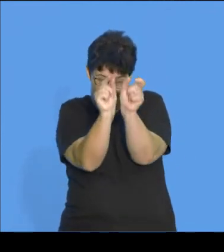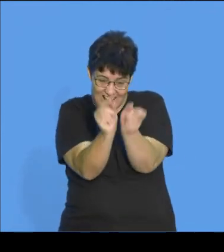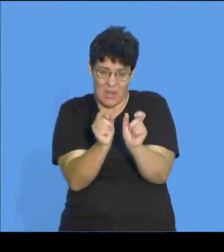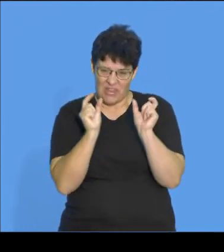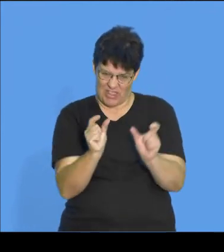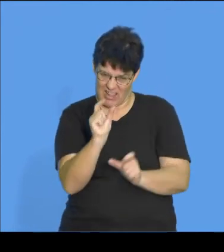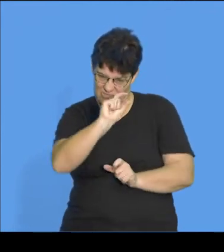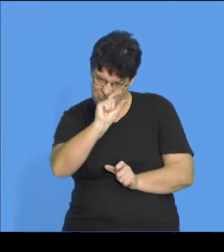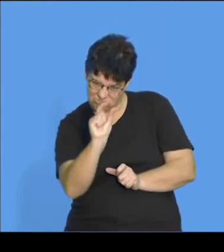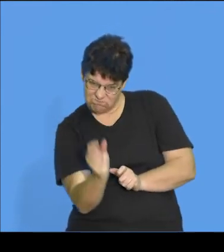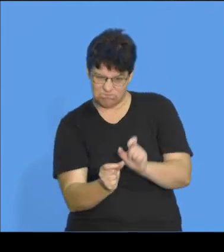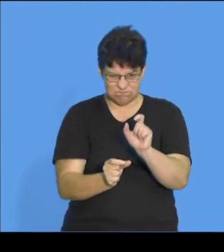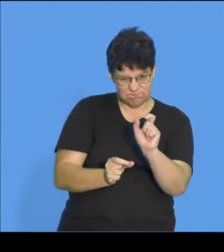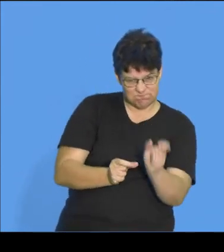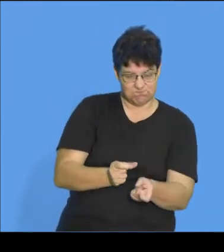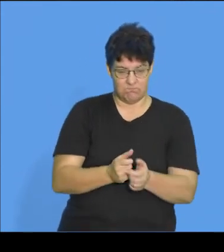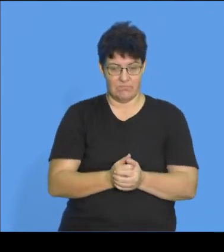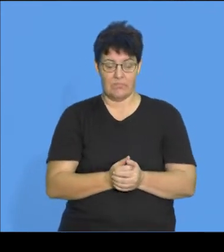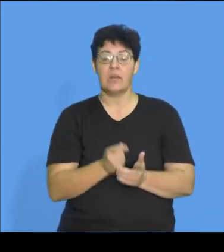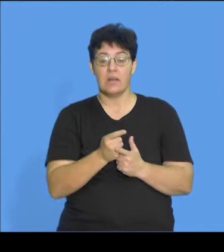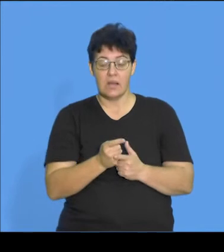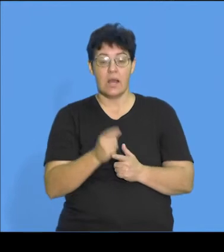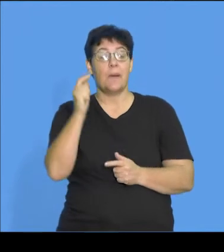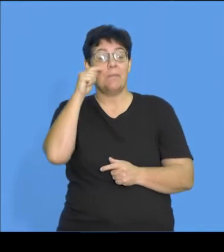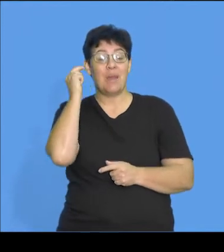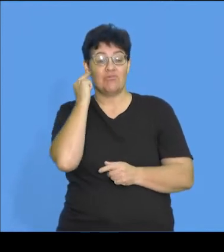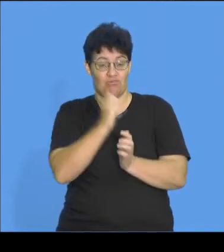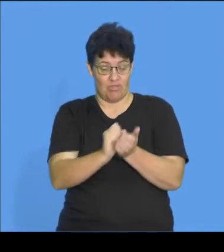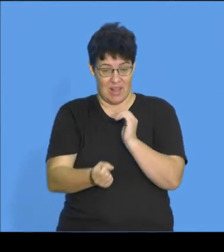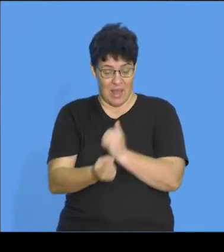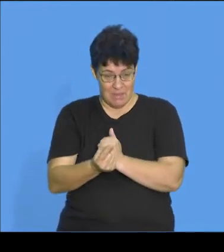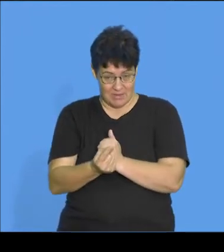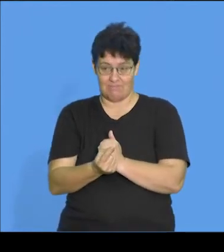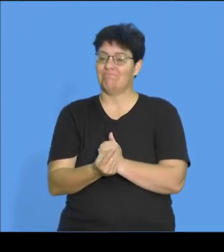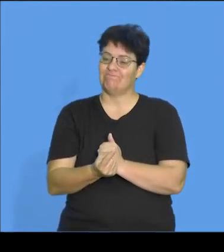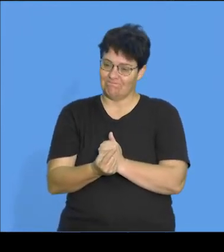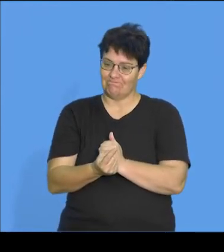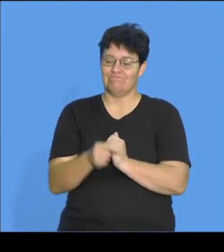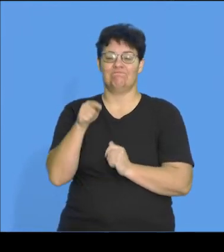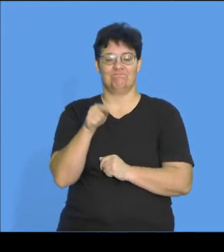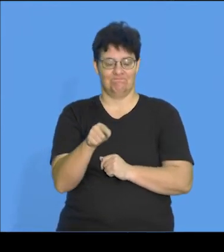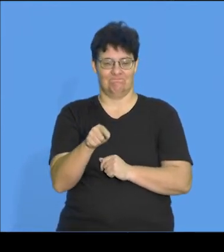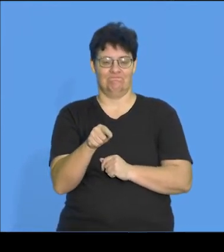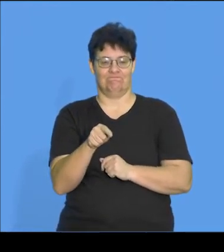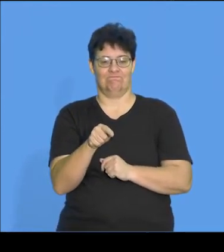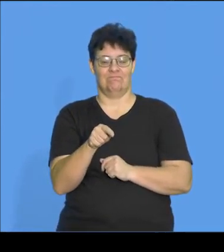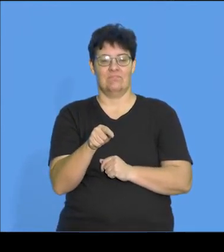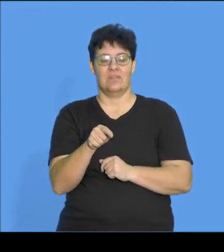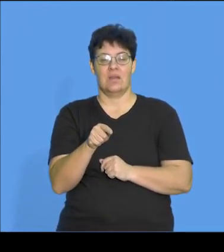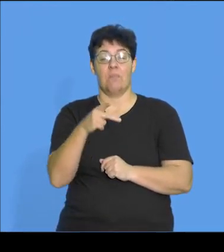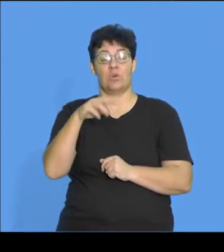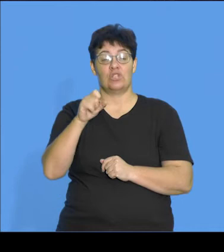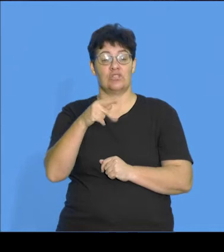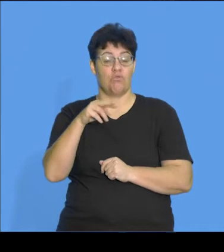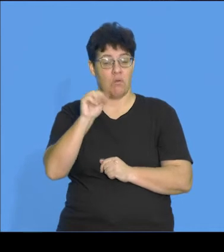endometrium. During the menstrual phase, we know that this is the phase when the level of progesterone